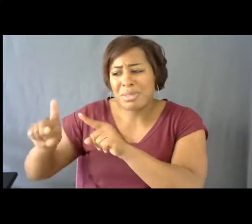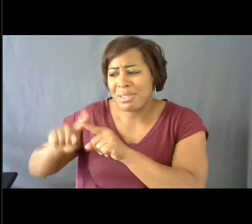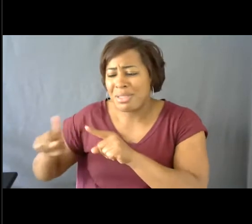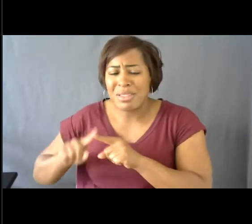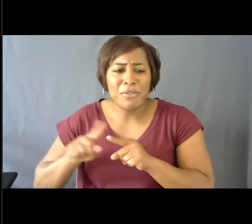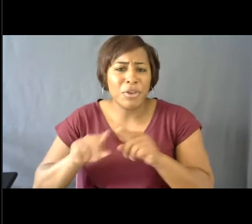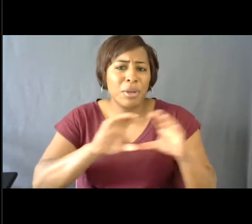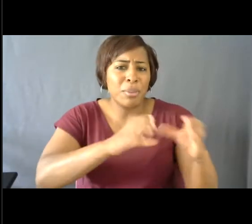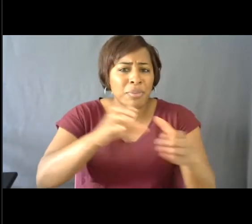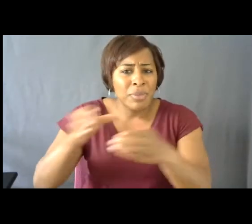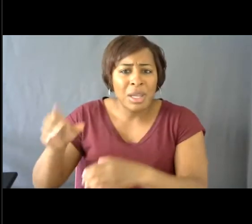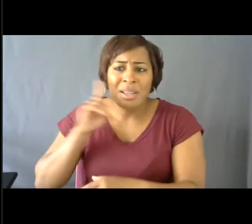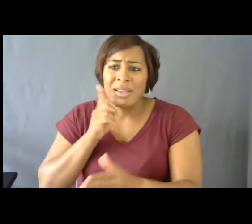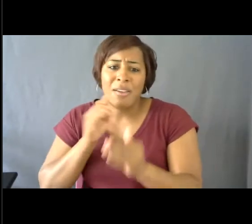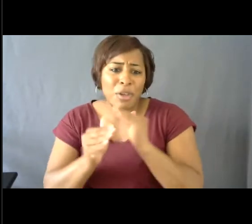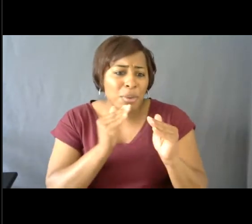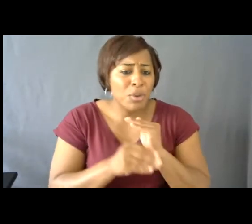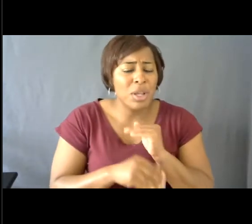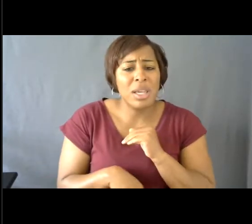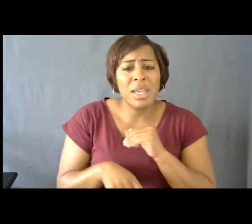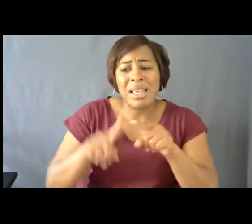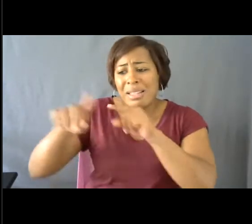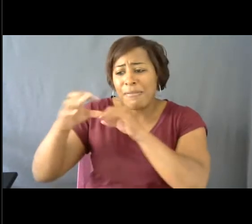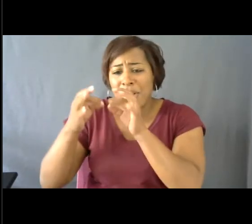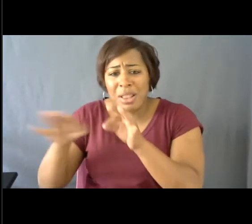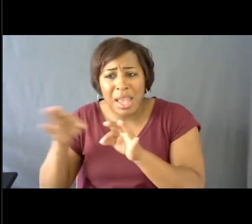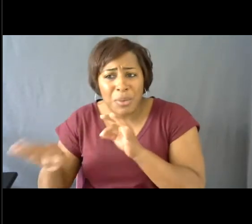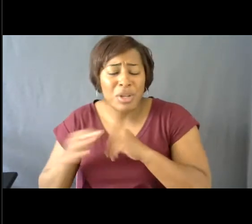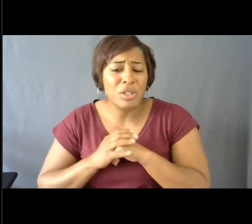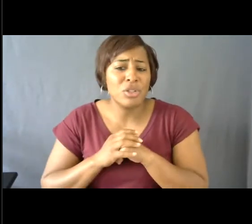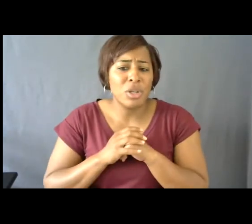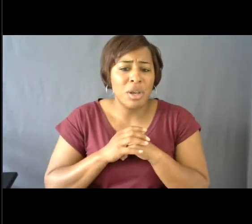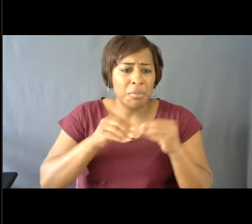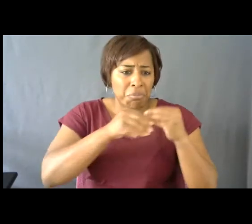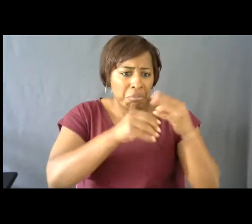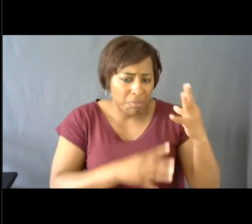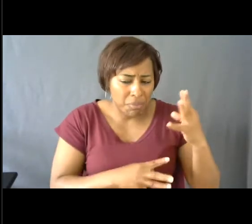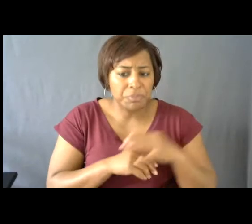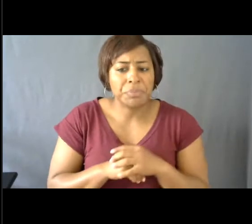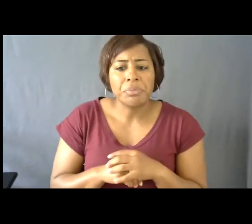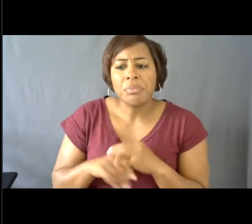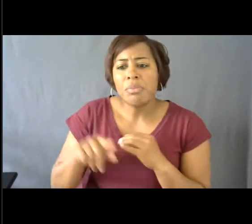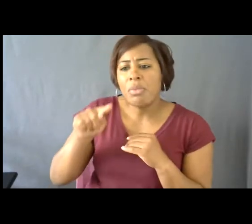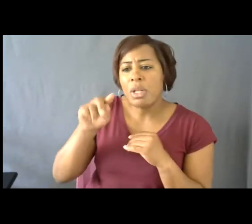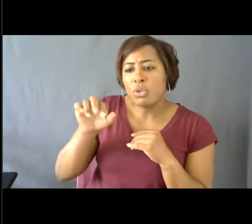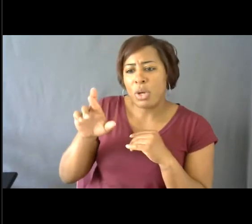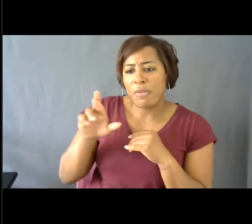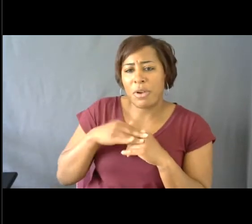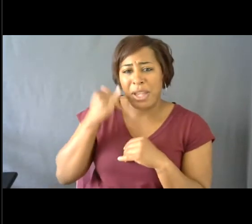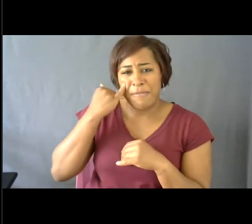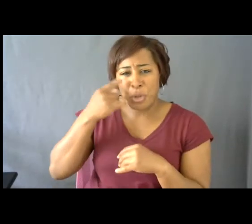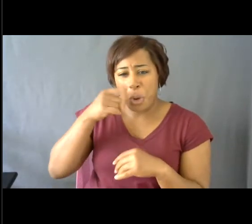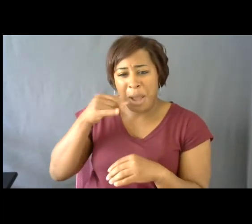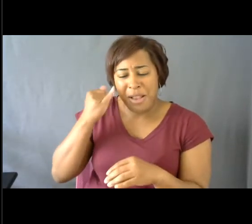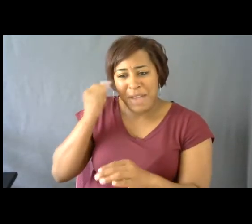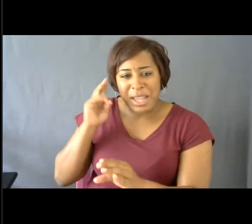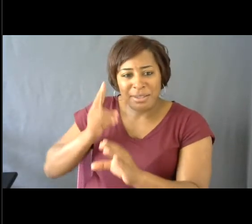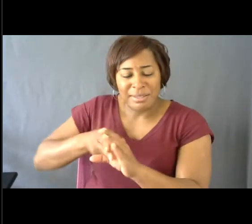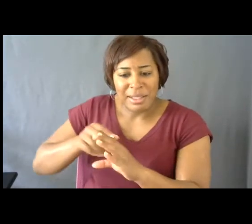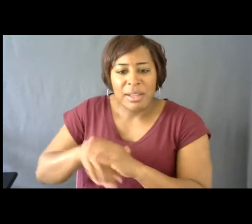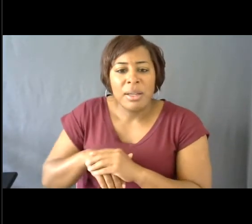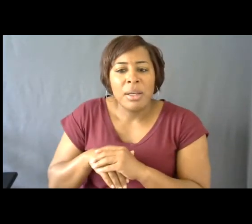groups, deaf communities. If you don't mind me jumping in, I think Jen and I have talked about this a lot,